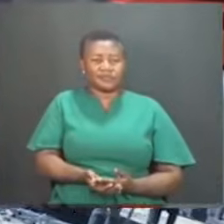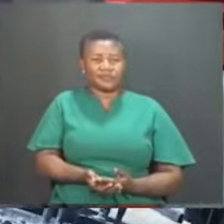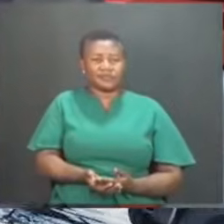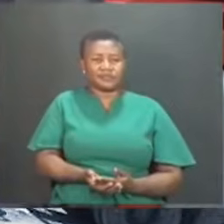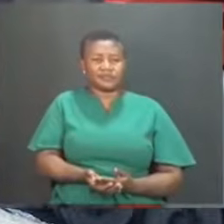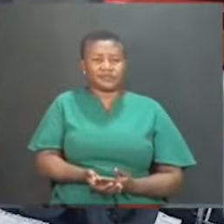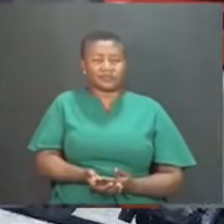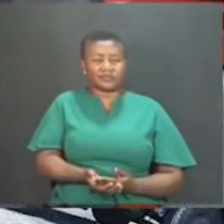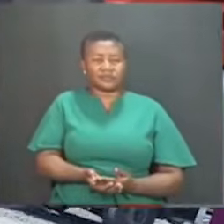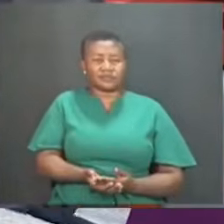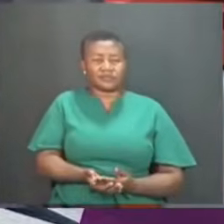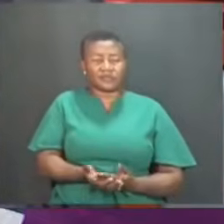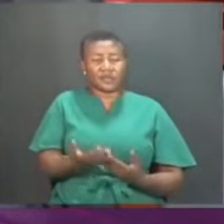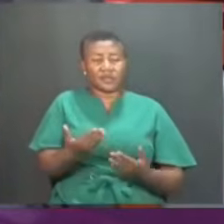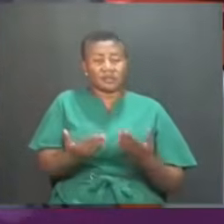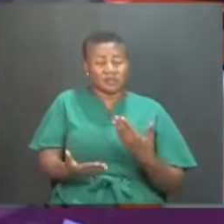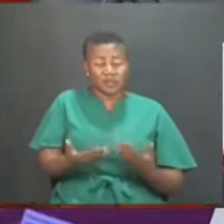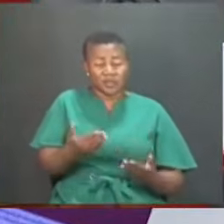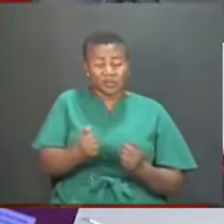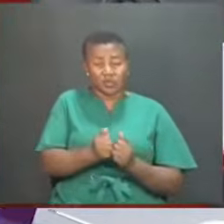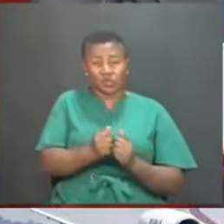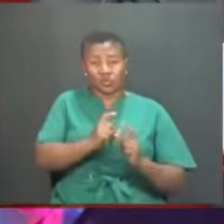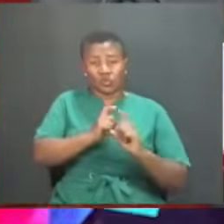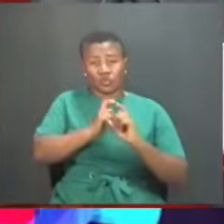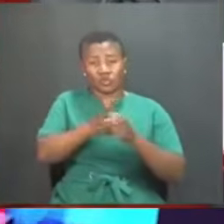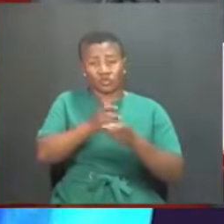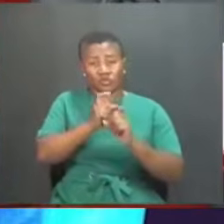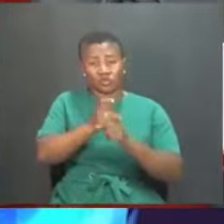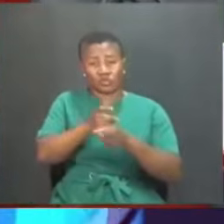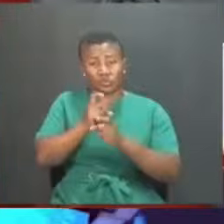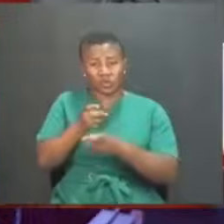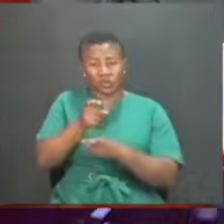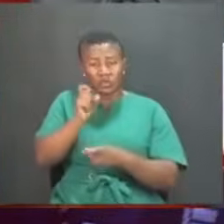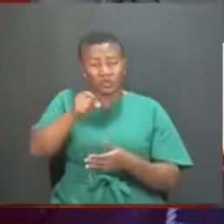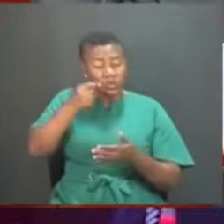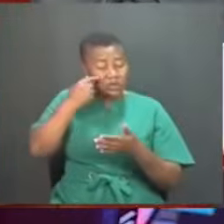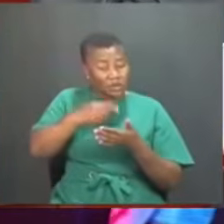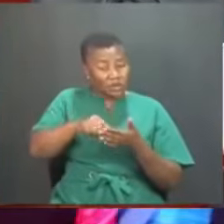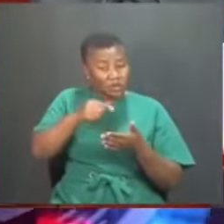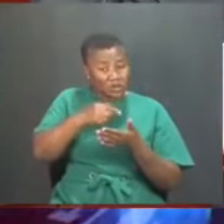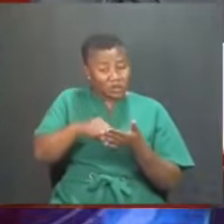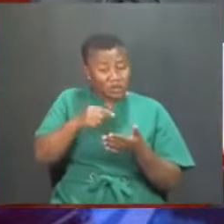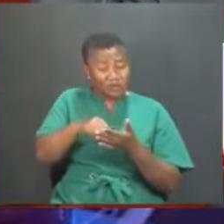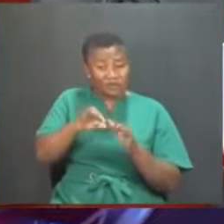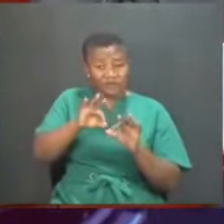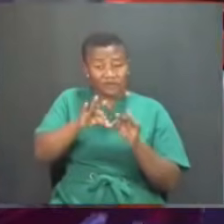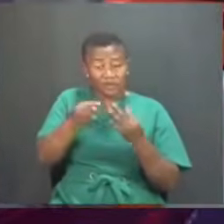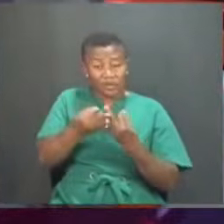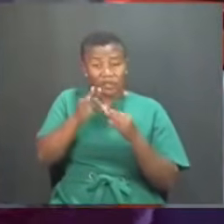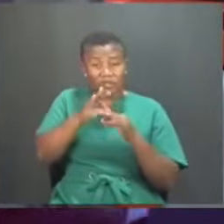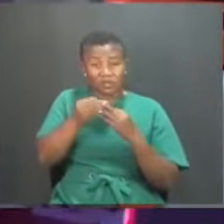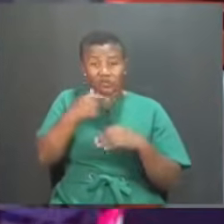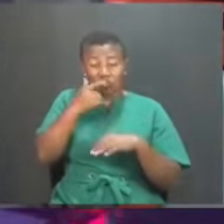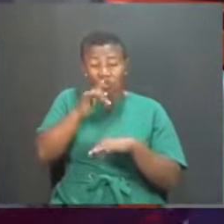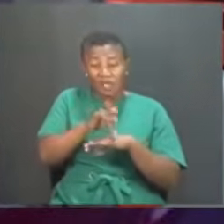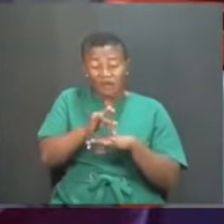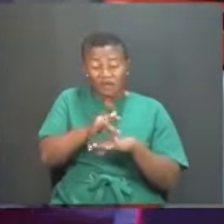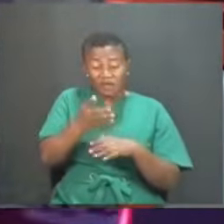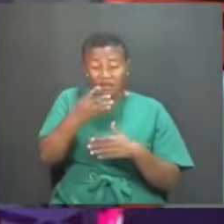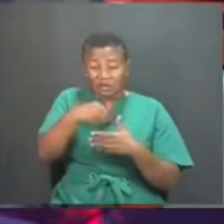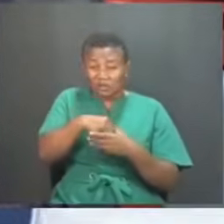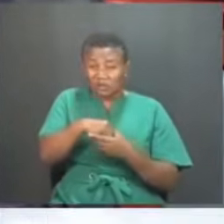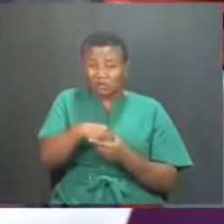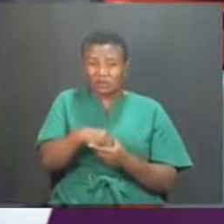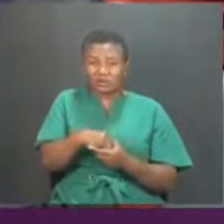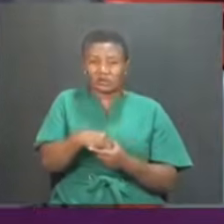in the compensation measure, we may want to look at the families involved graciously. There's nothing that